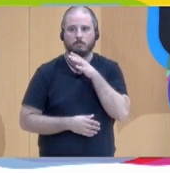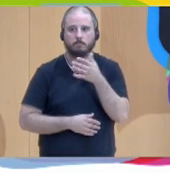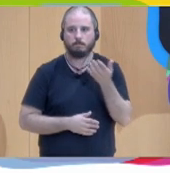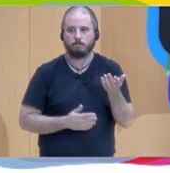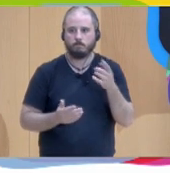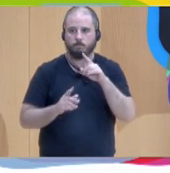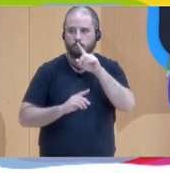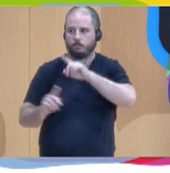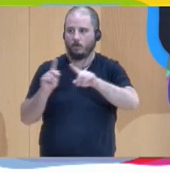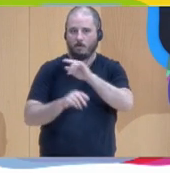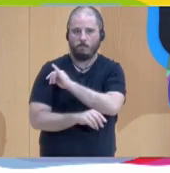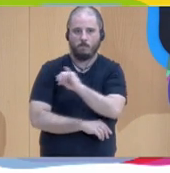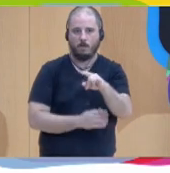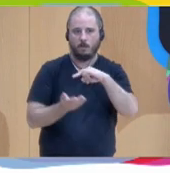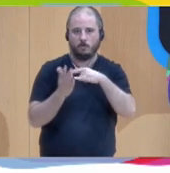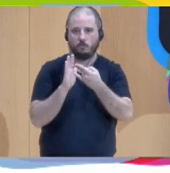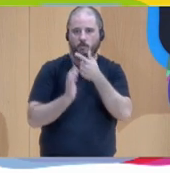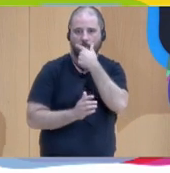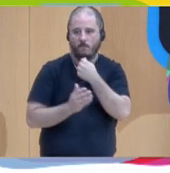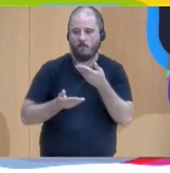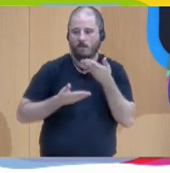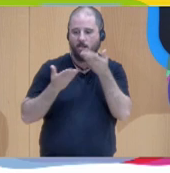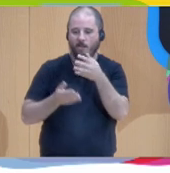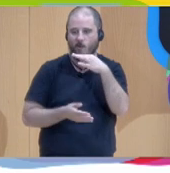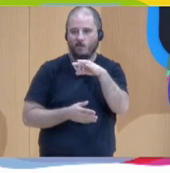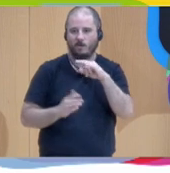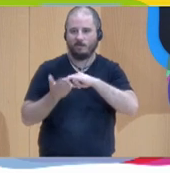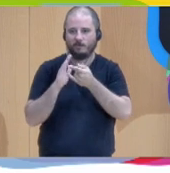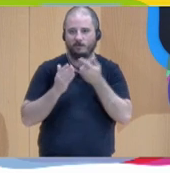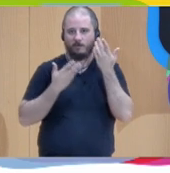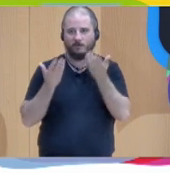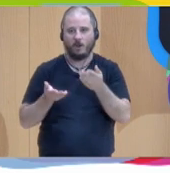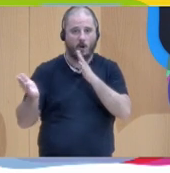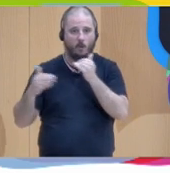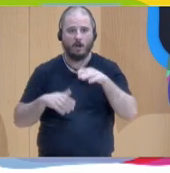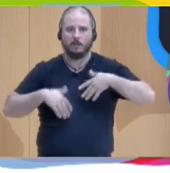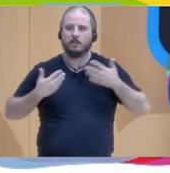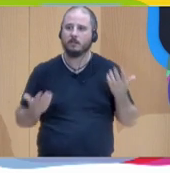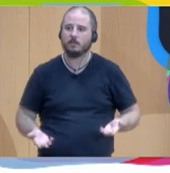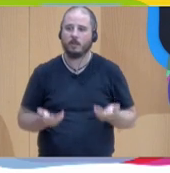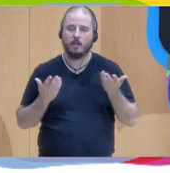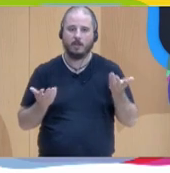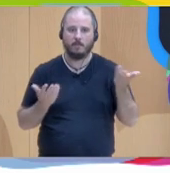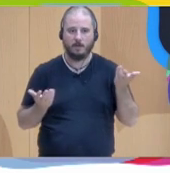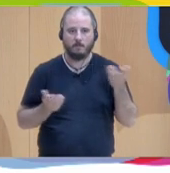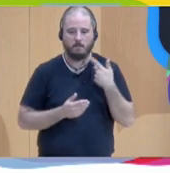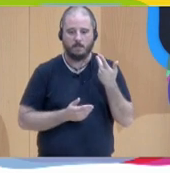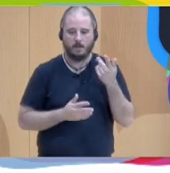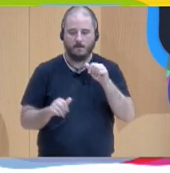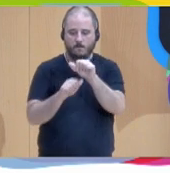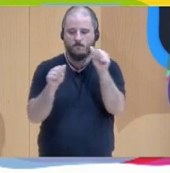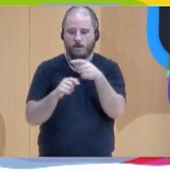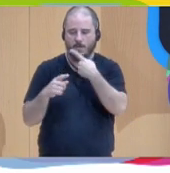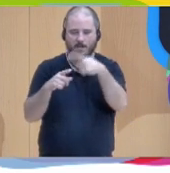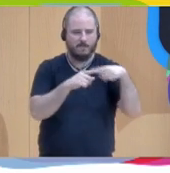And that means that we have to learn new ways to understand the everyday life and the needs which